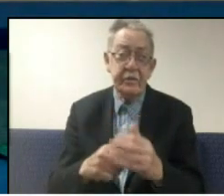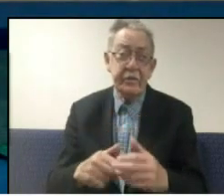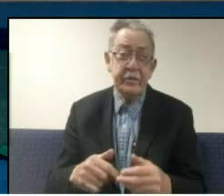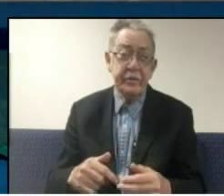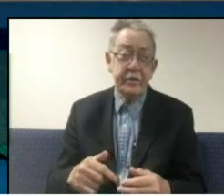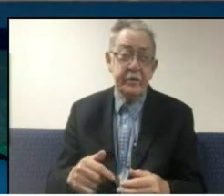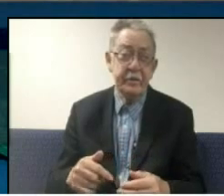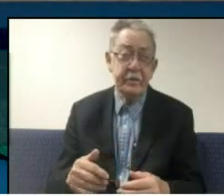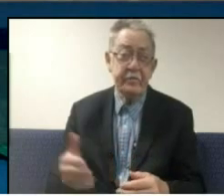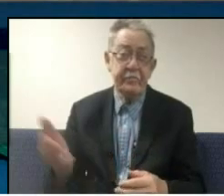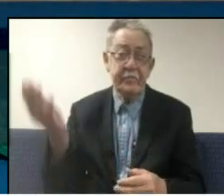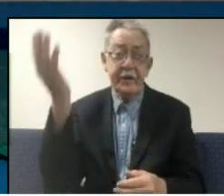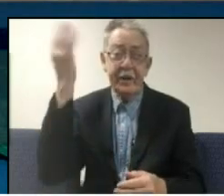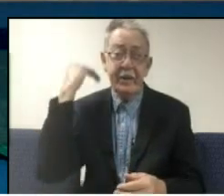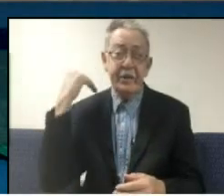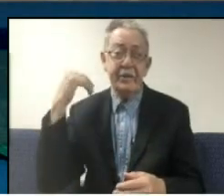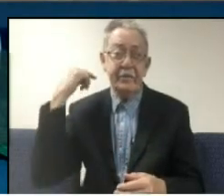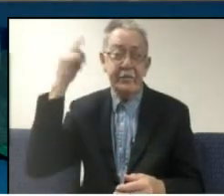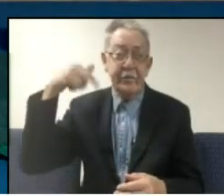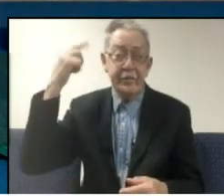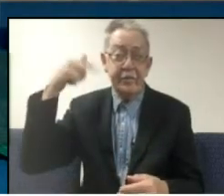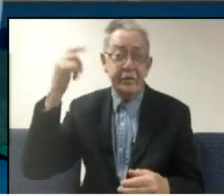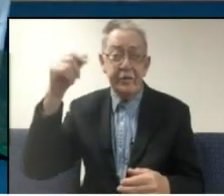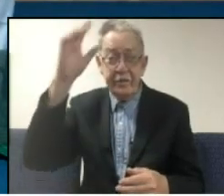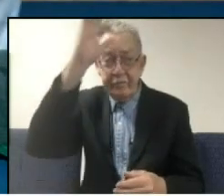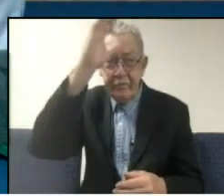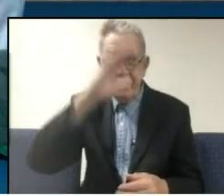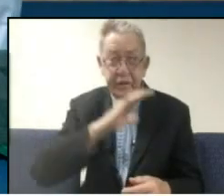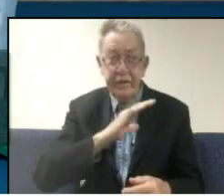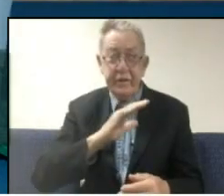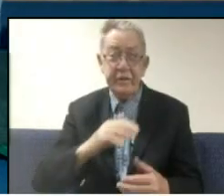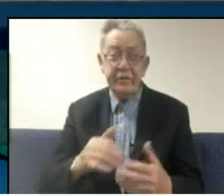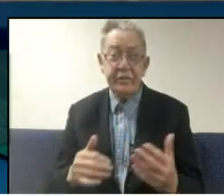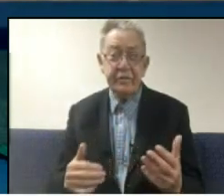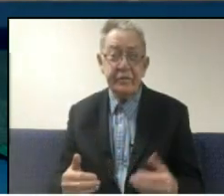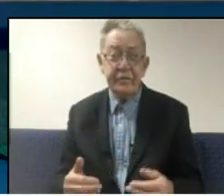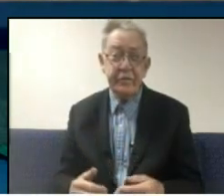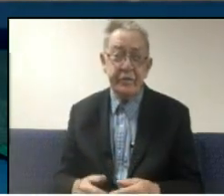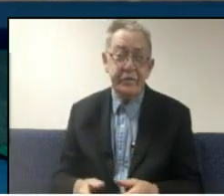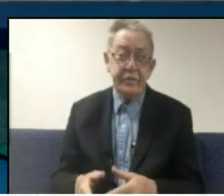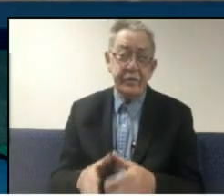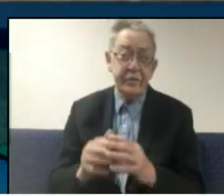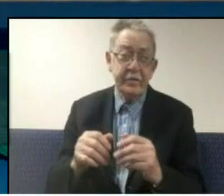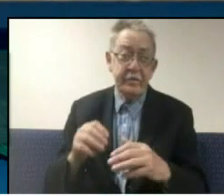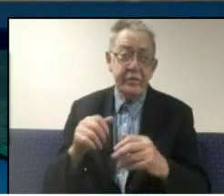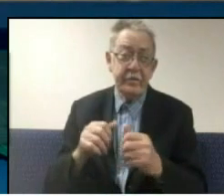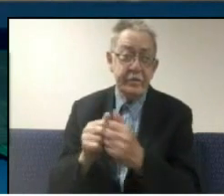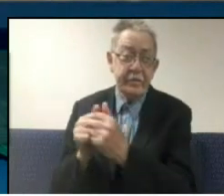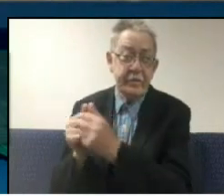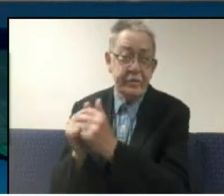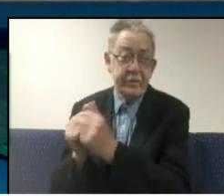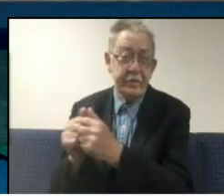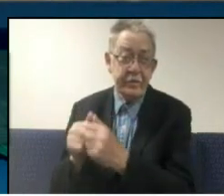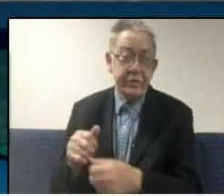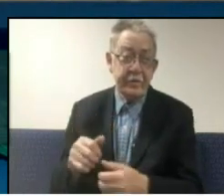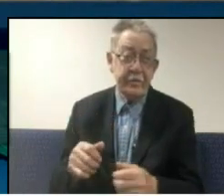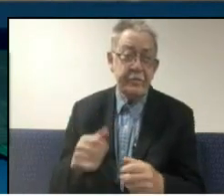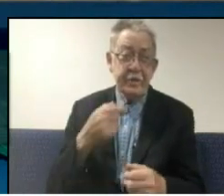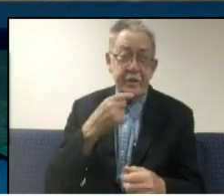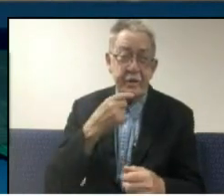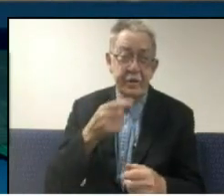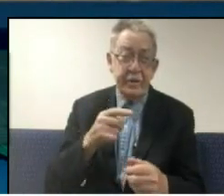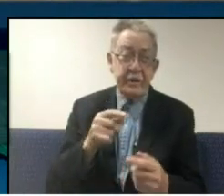this former man who suffered mania, he did not permit him to go with him, but listen to what he said to